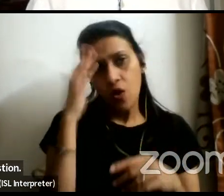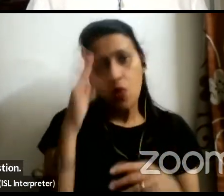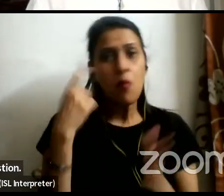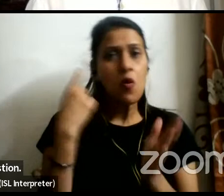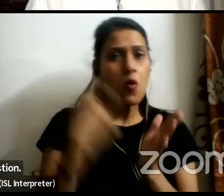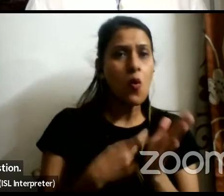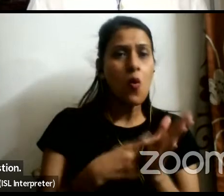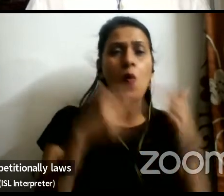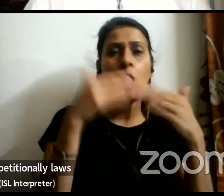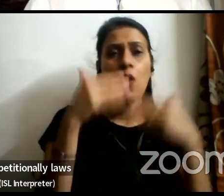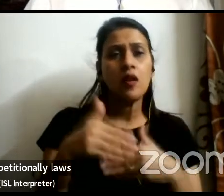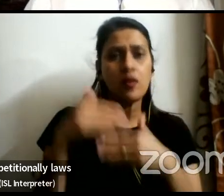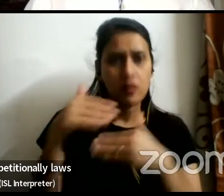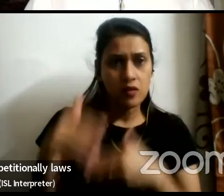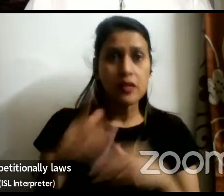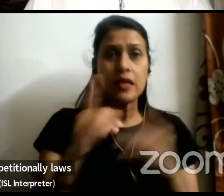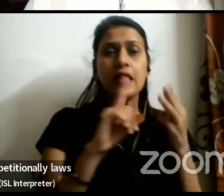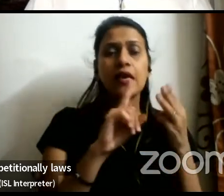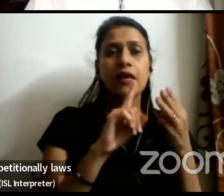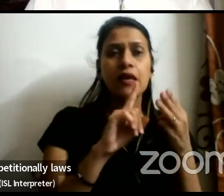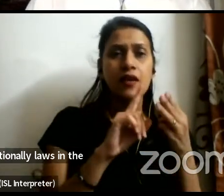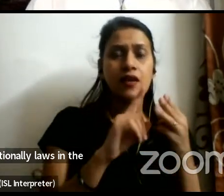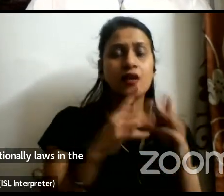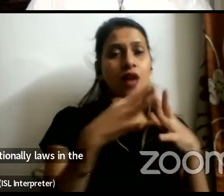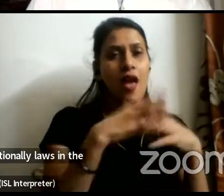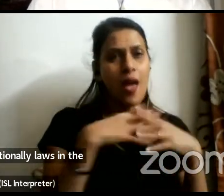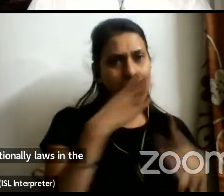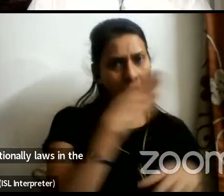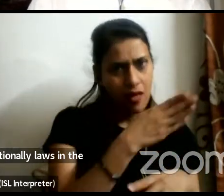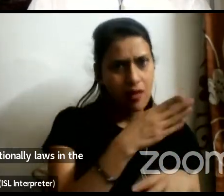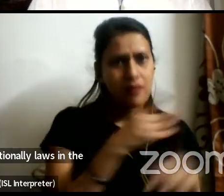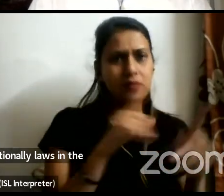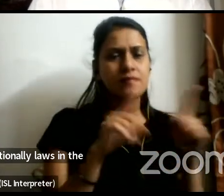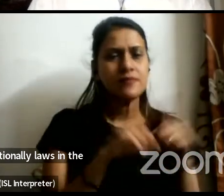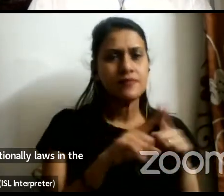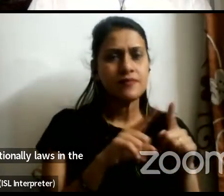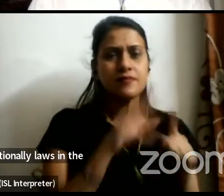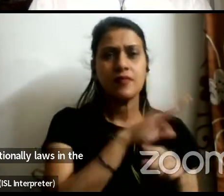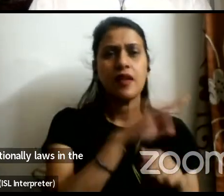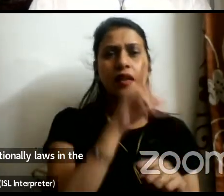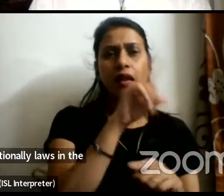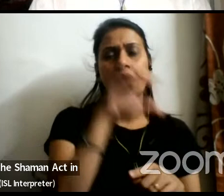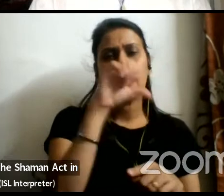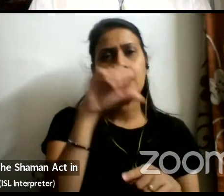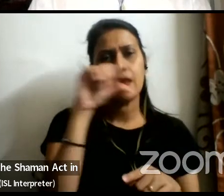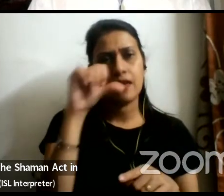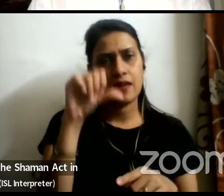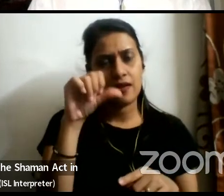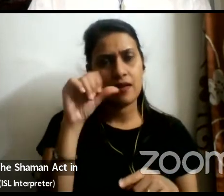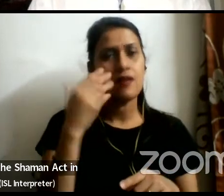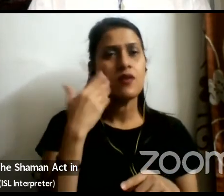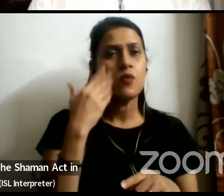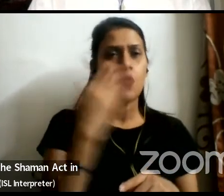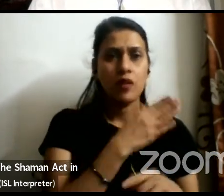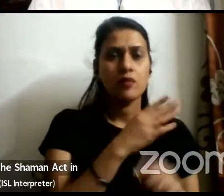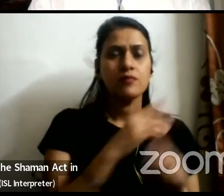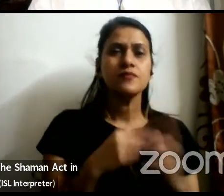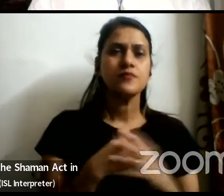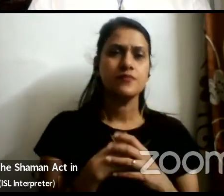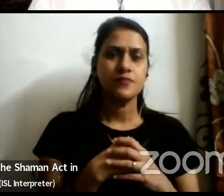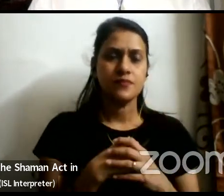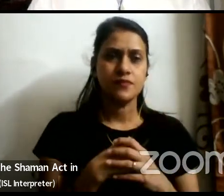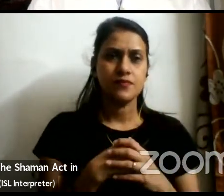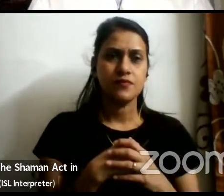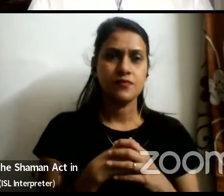competition laws in the in the US, where it started with the Sherman Act in 1890, or EU after post-World War II,